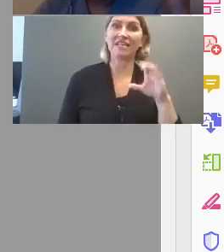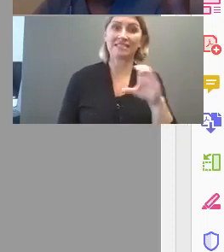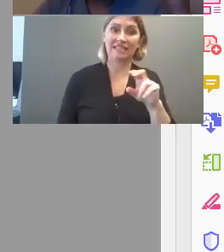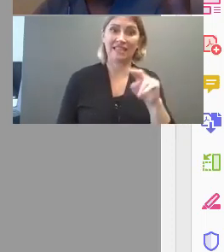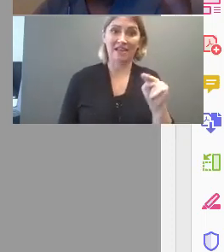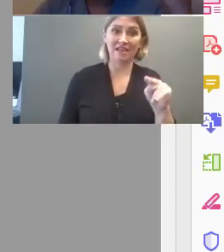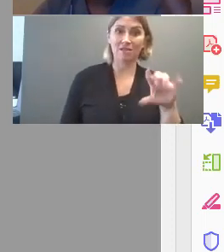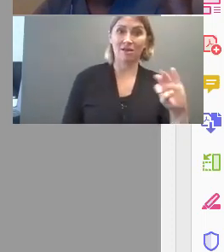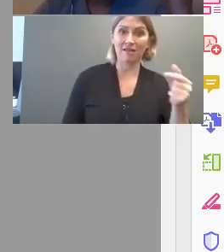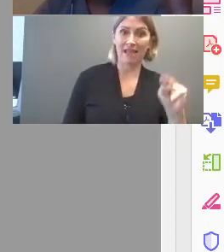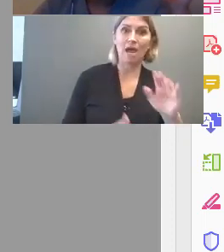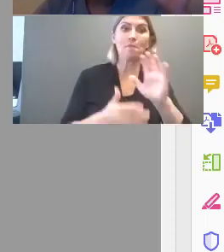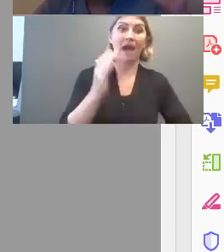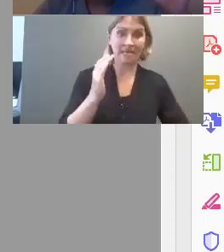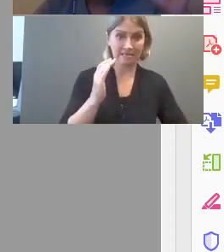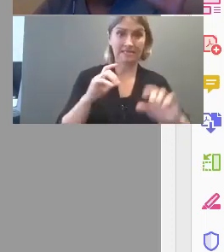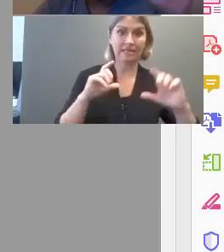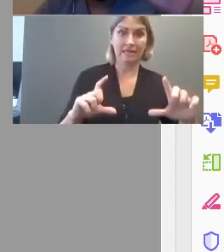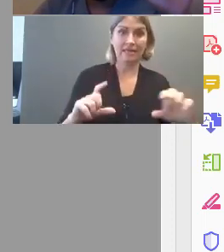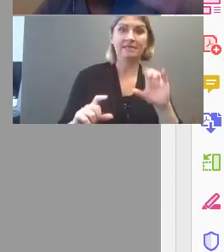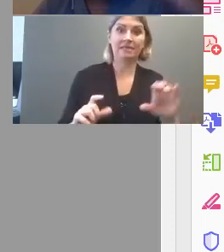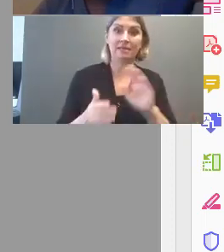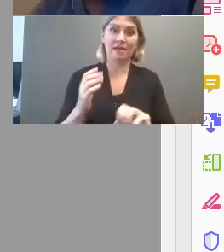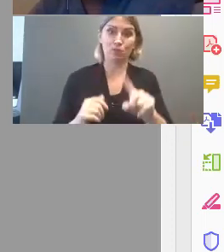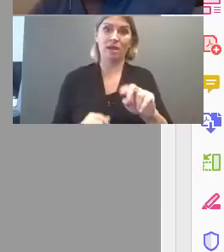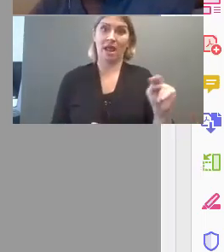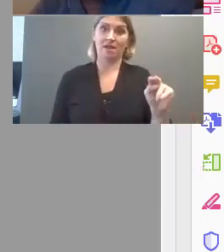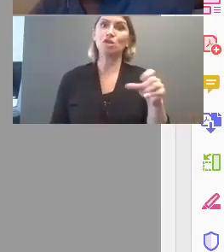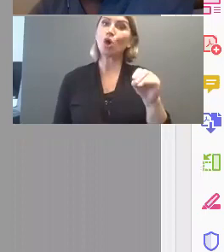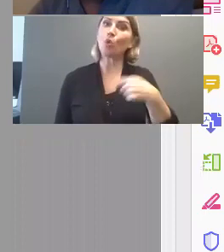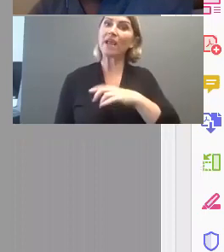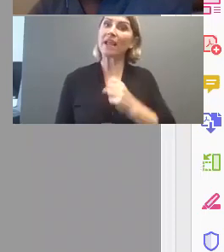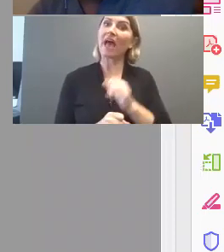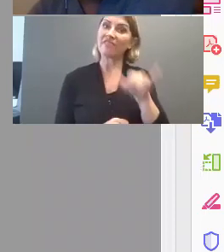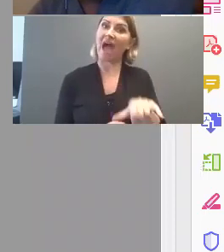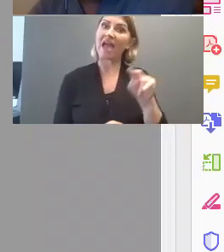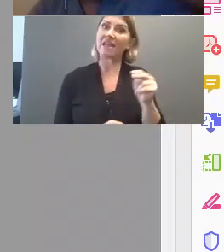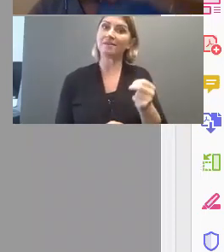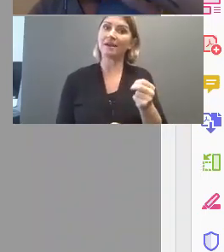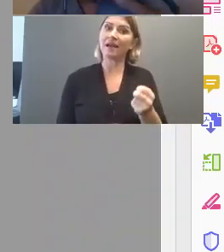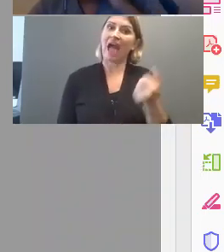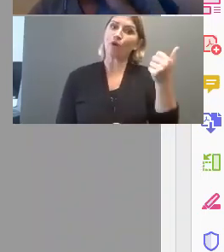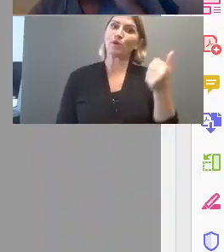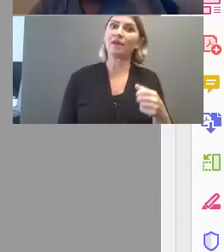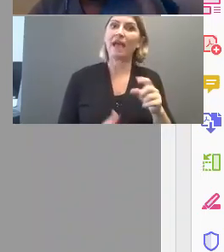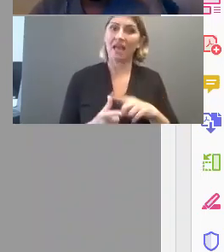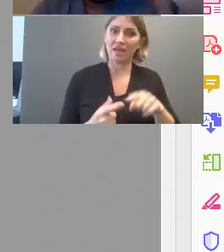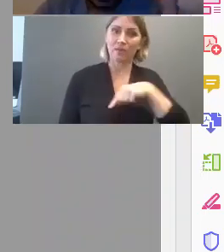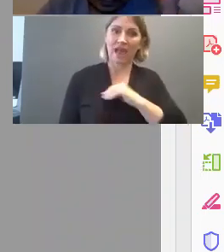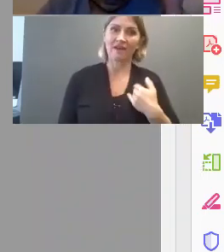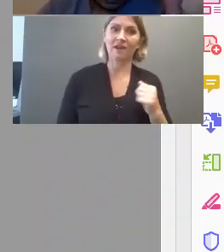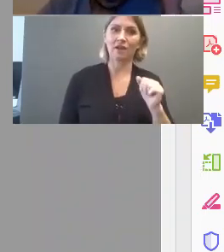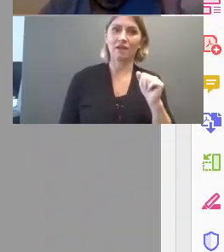n minus C minus 1 n, right? So we get the n out of those things and we have C minus